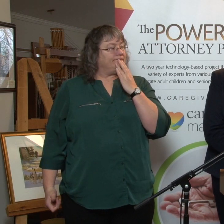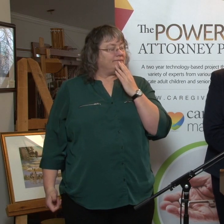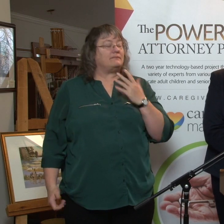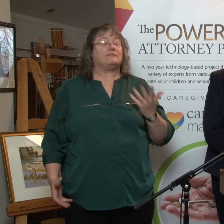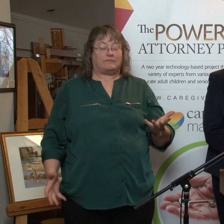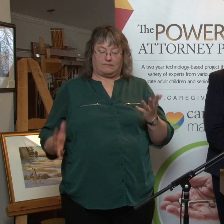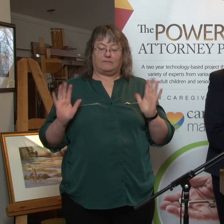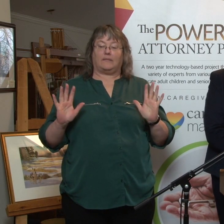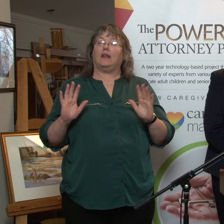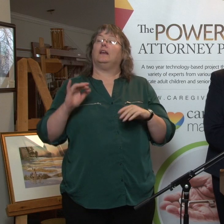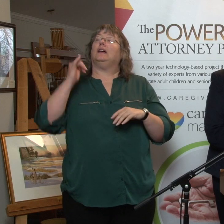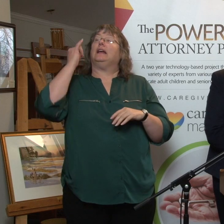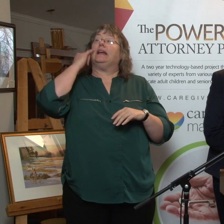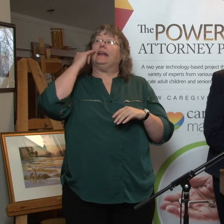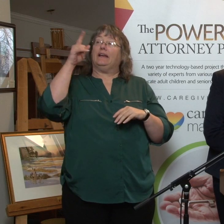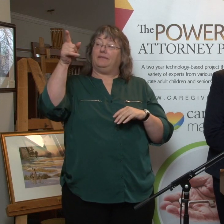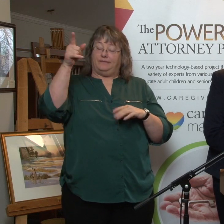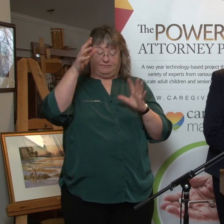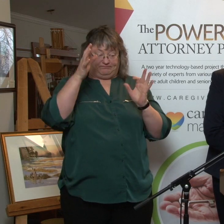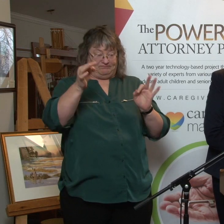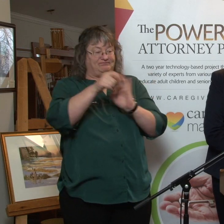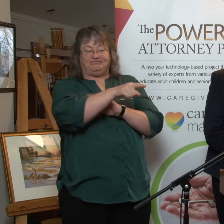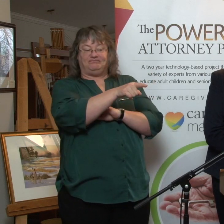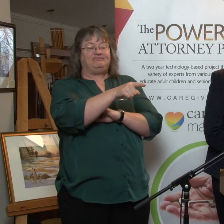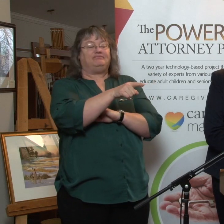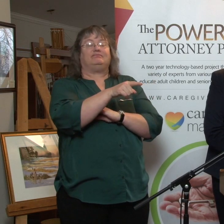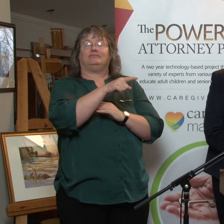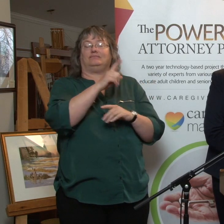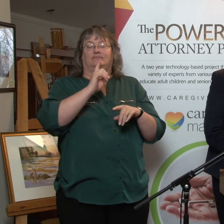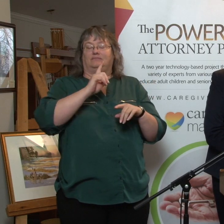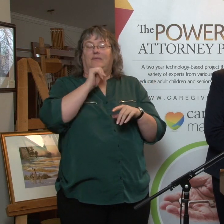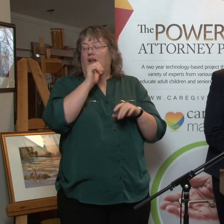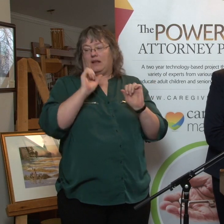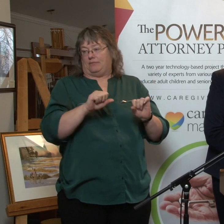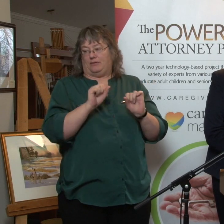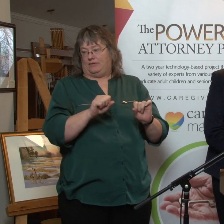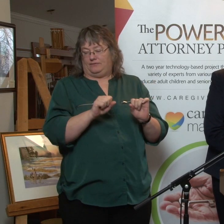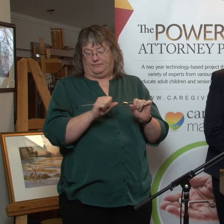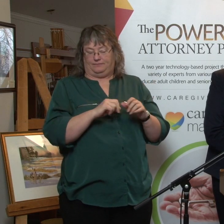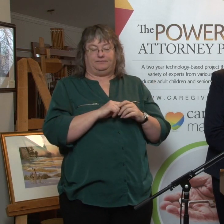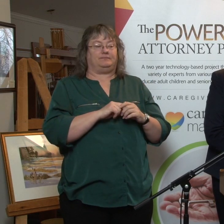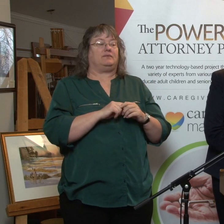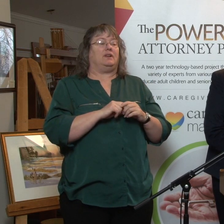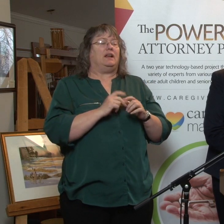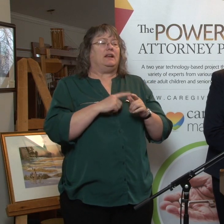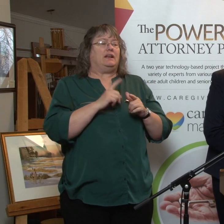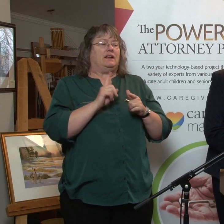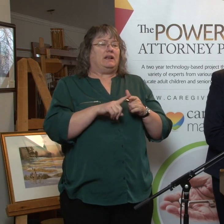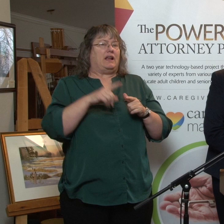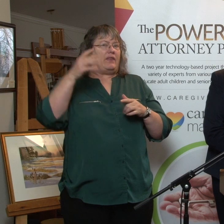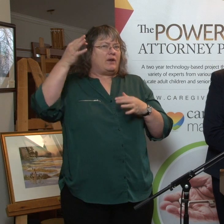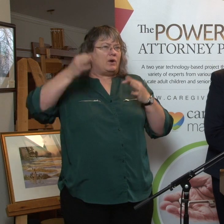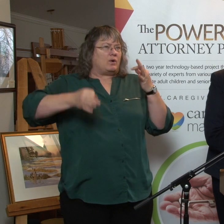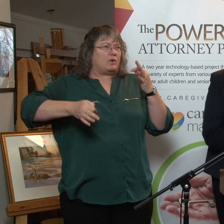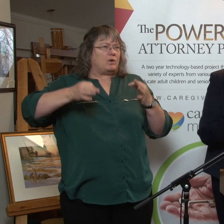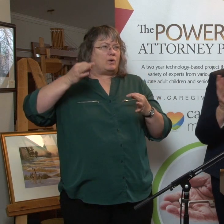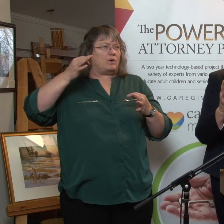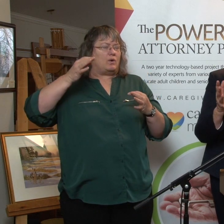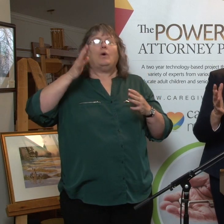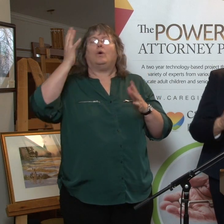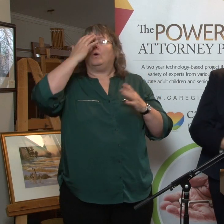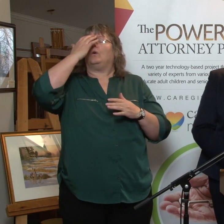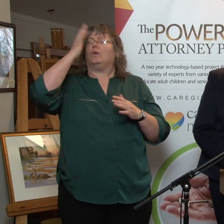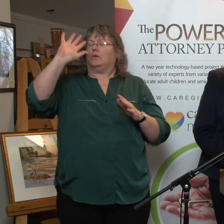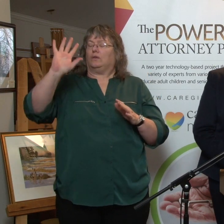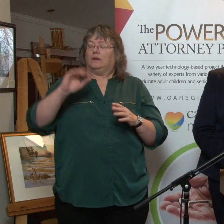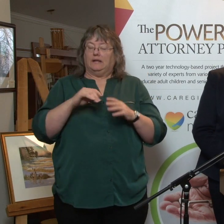So once they're deemed incapable, then the courts, what